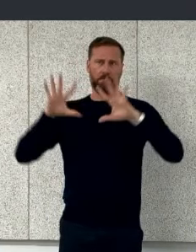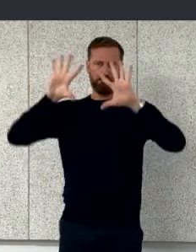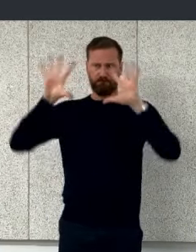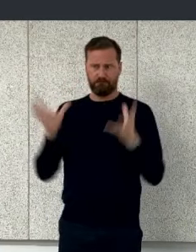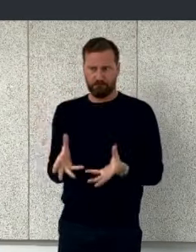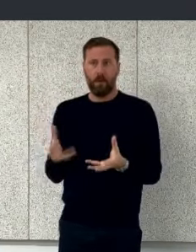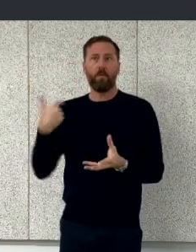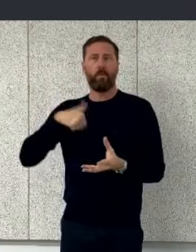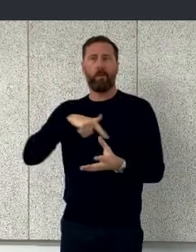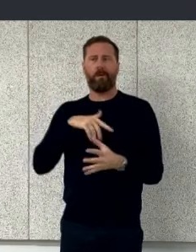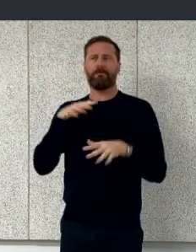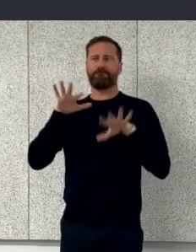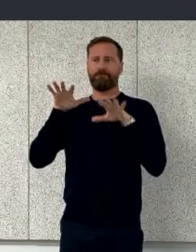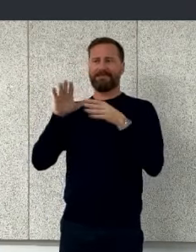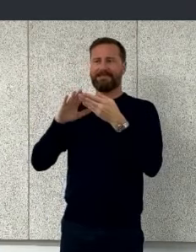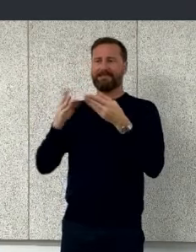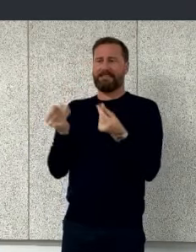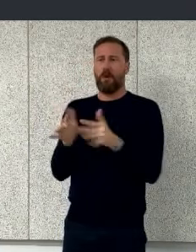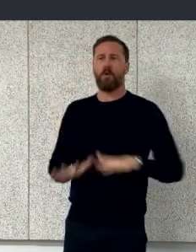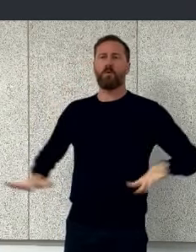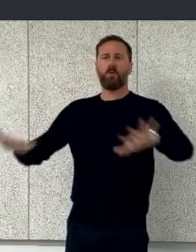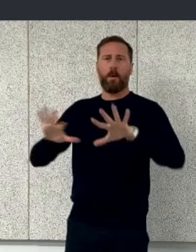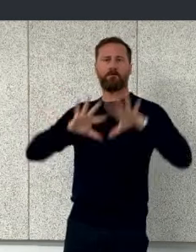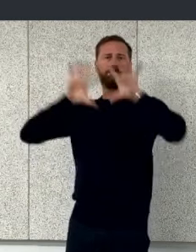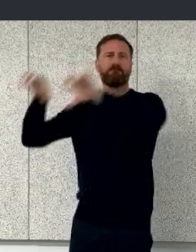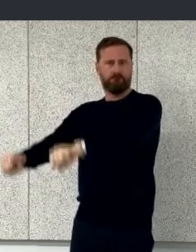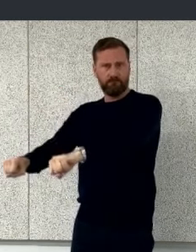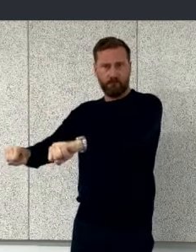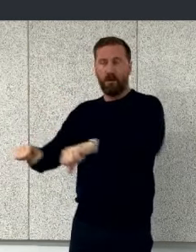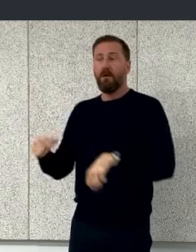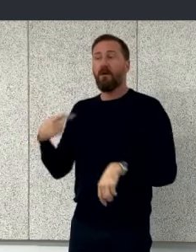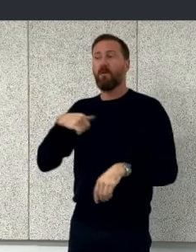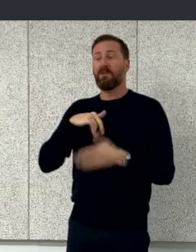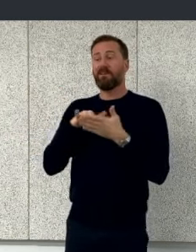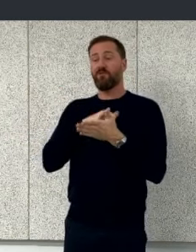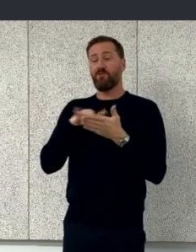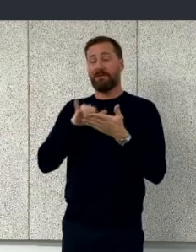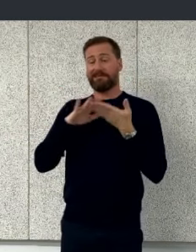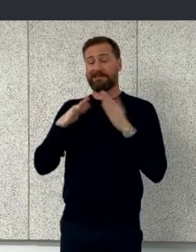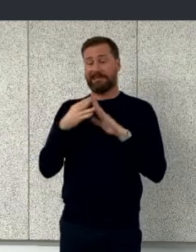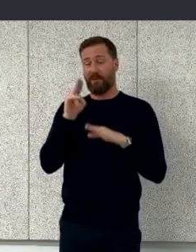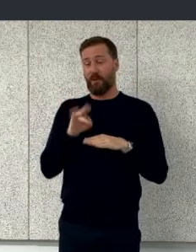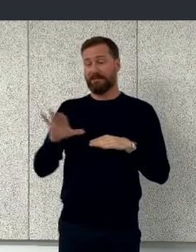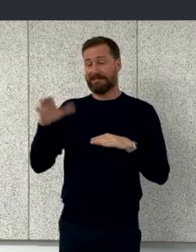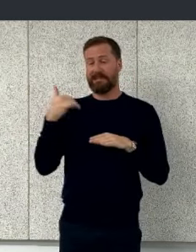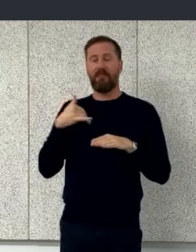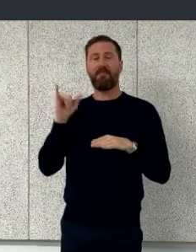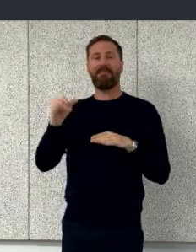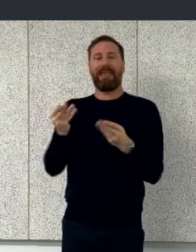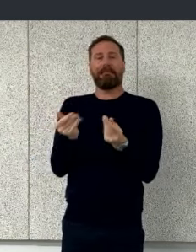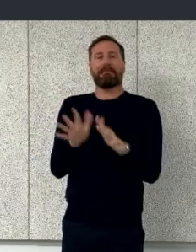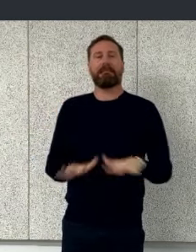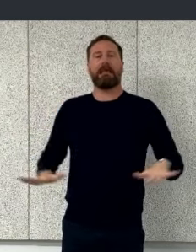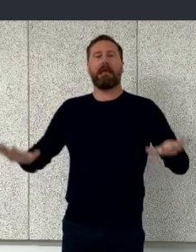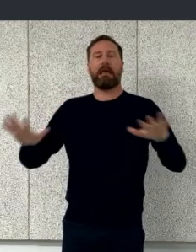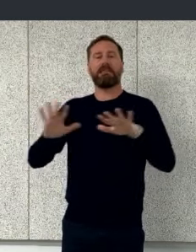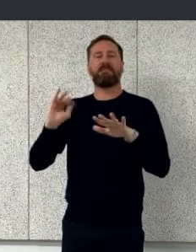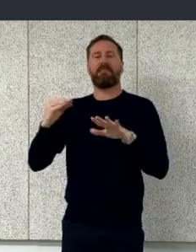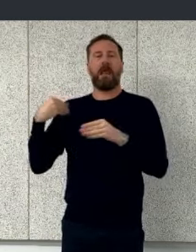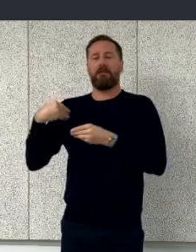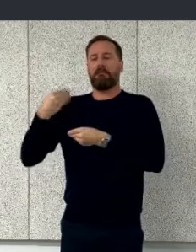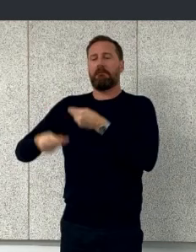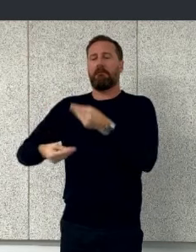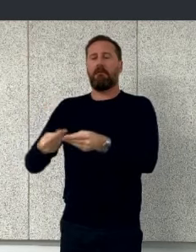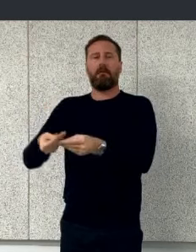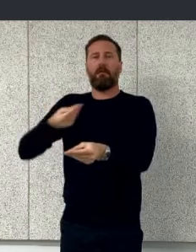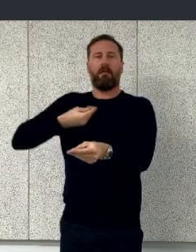territory. Art New York's membership in the five boroughs of New York City operates on the unceded ancestral land of